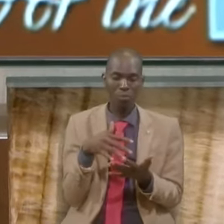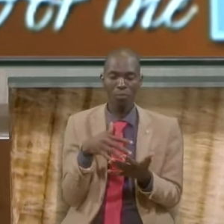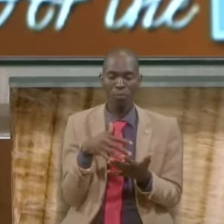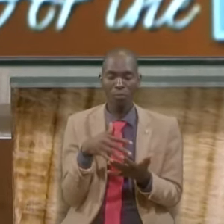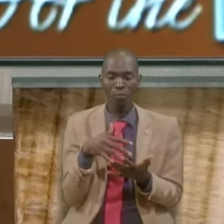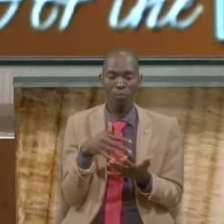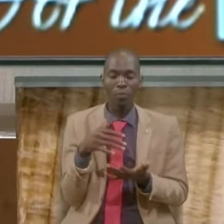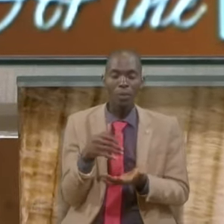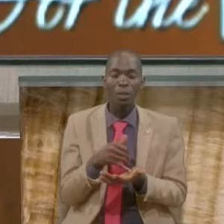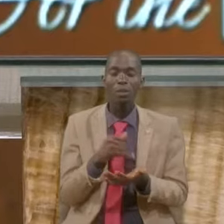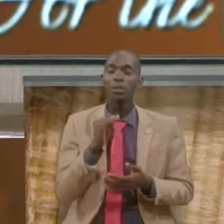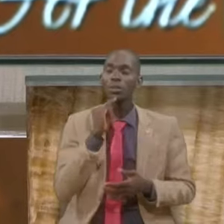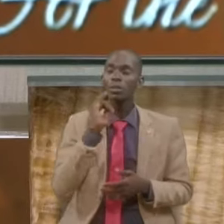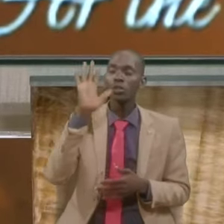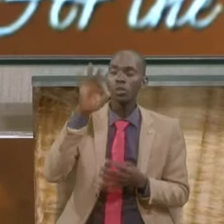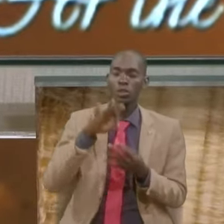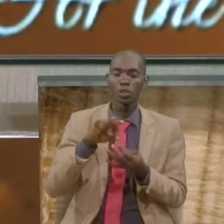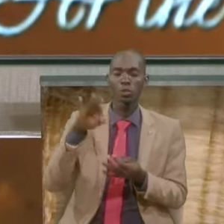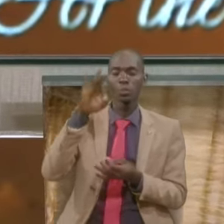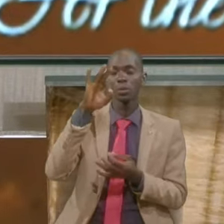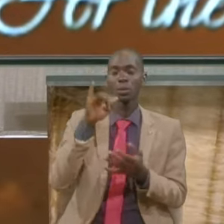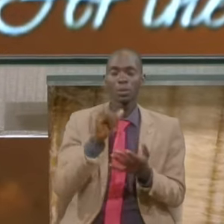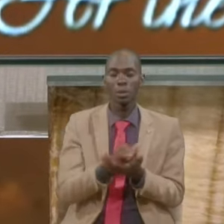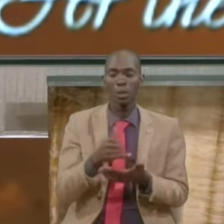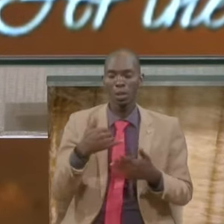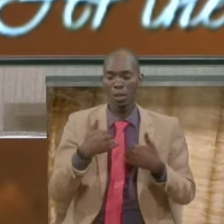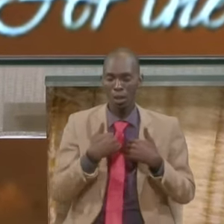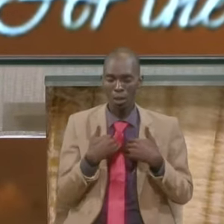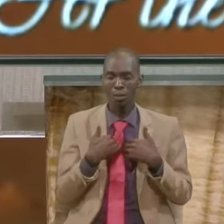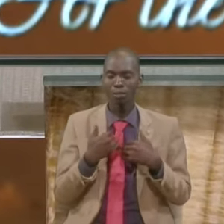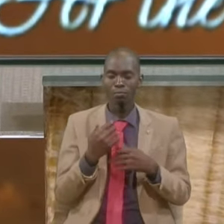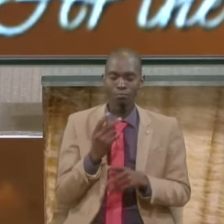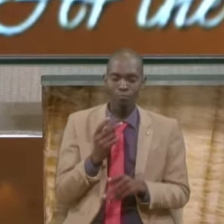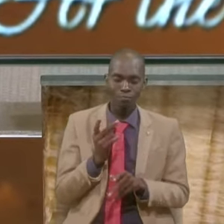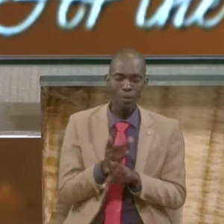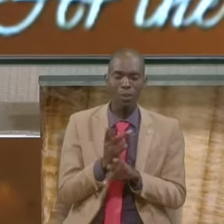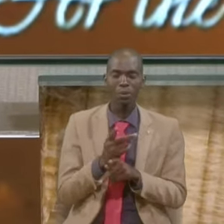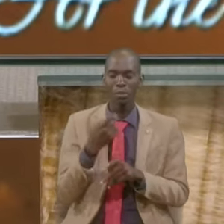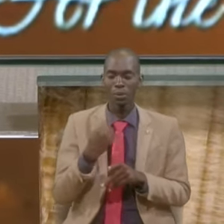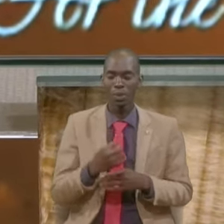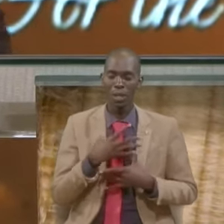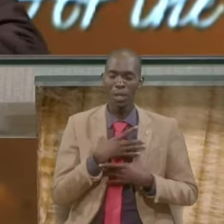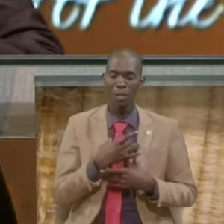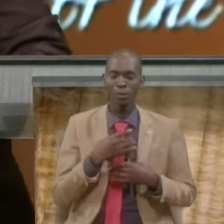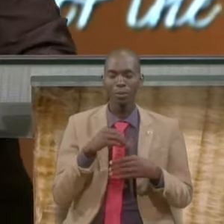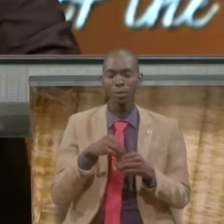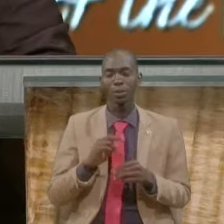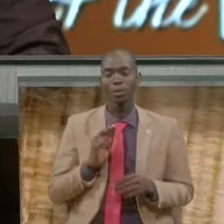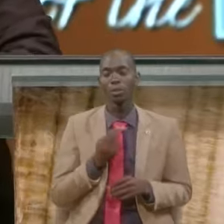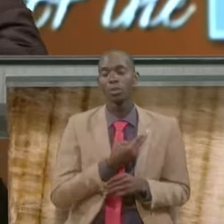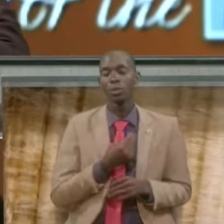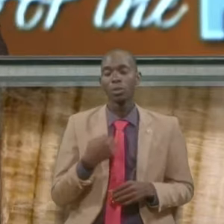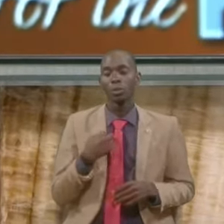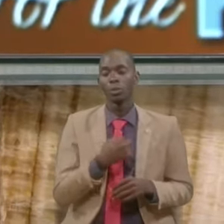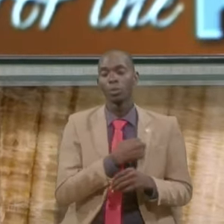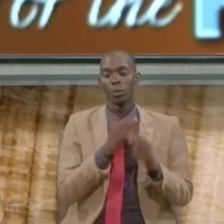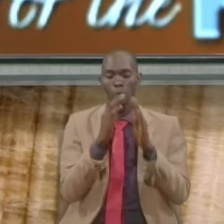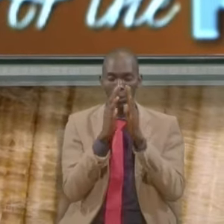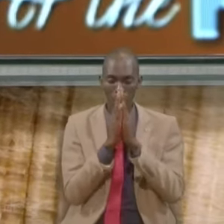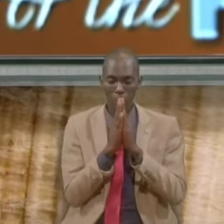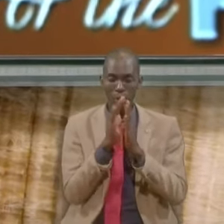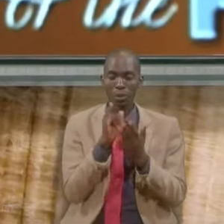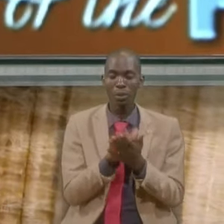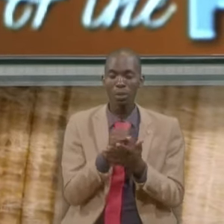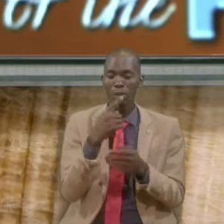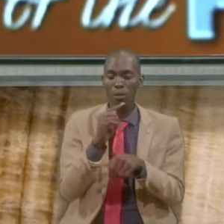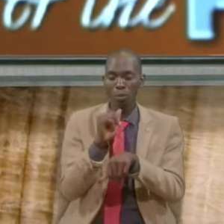your spirit that has kept the interest in us. And we pray the working